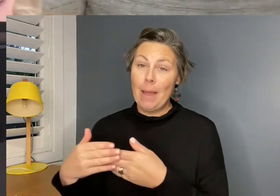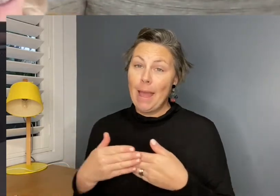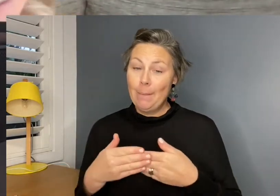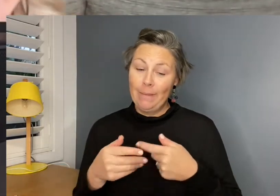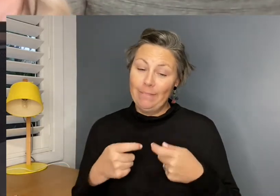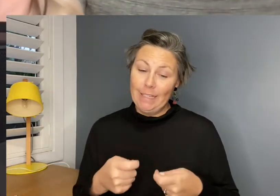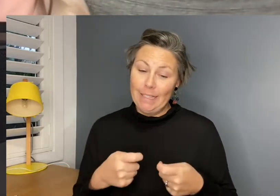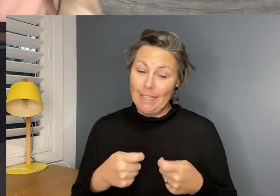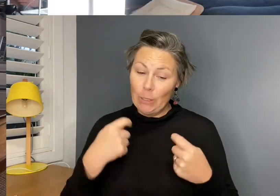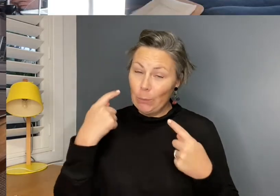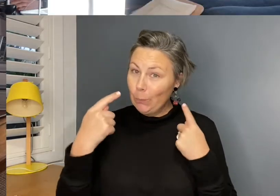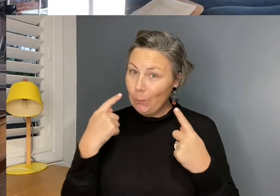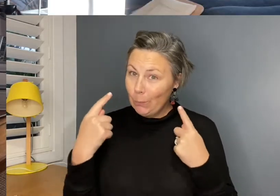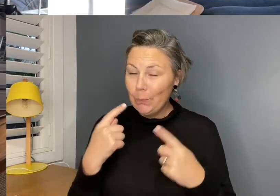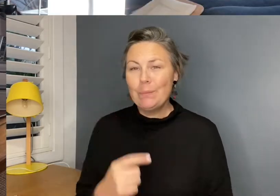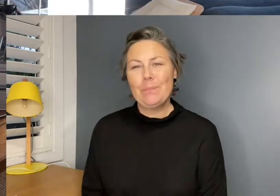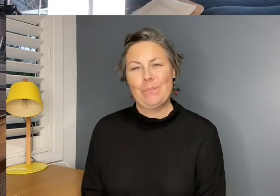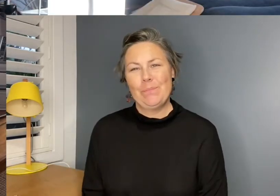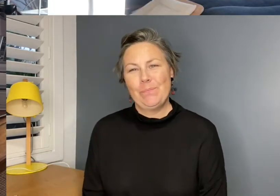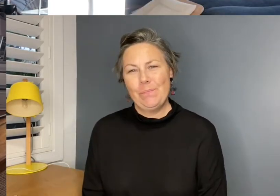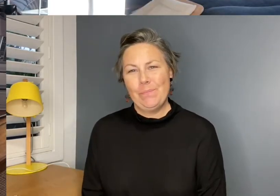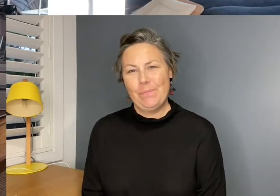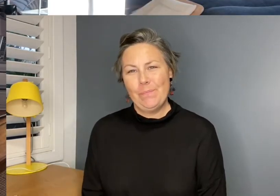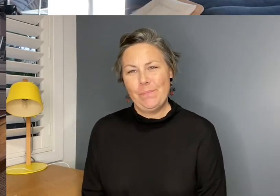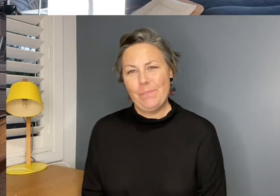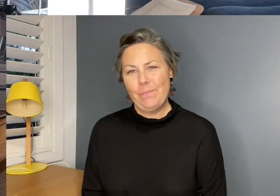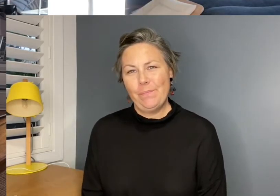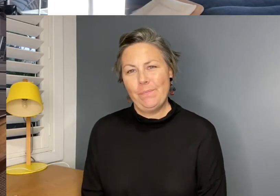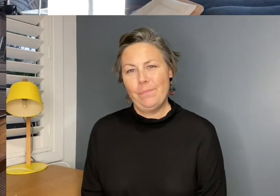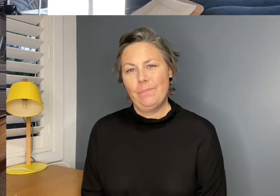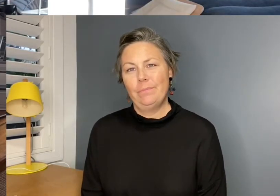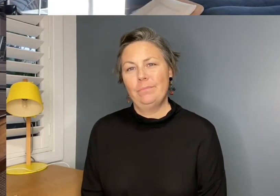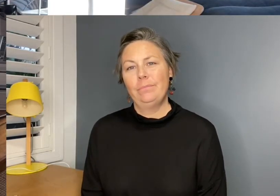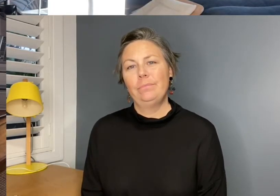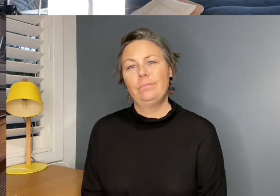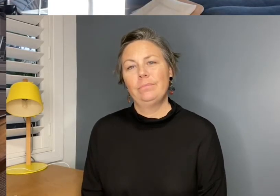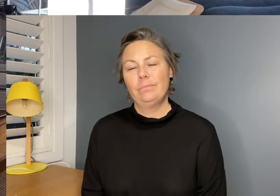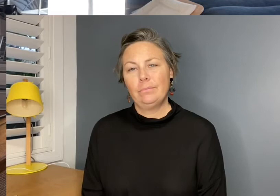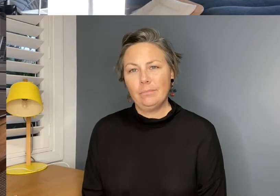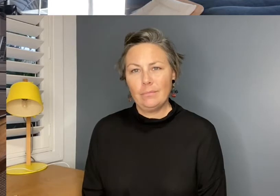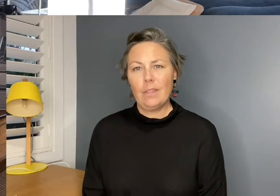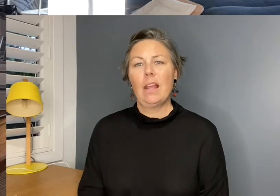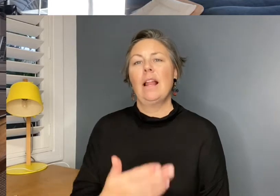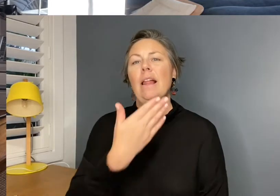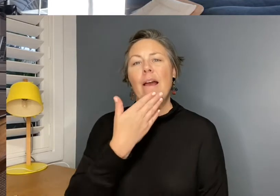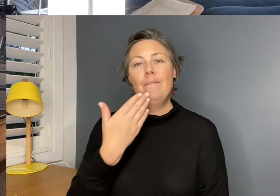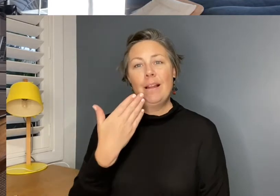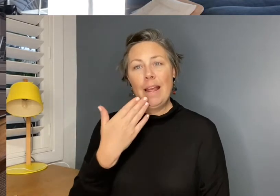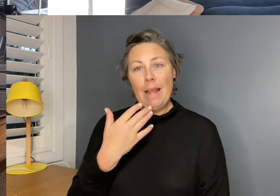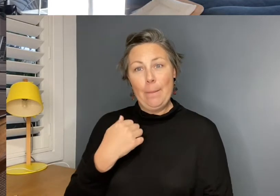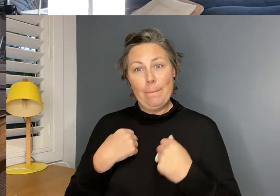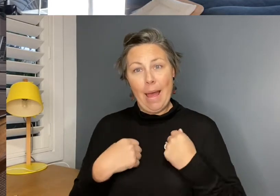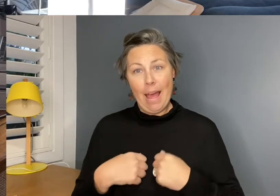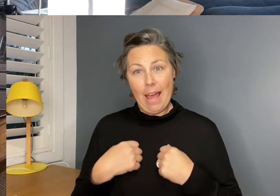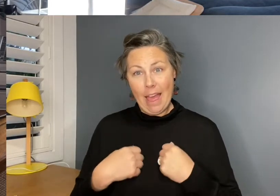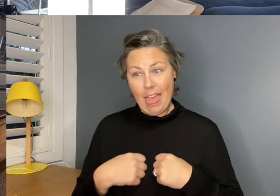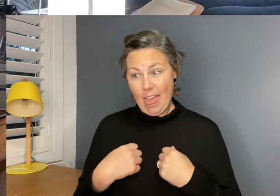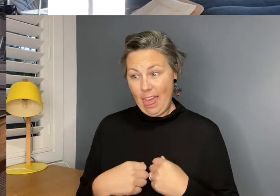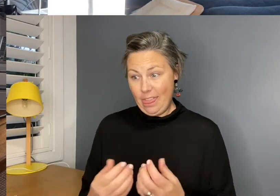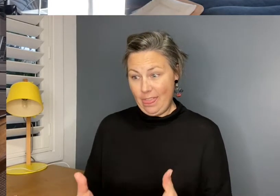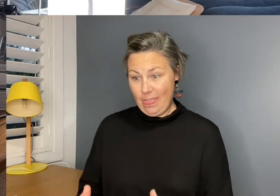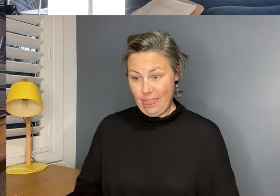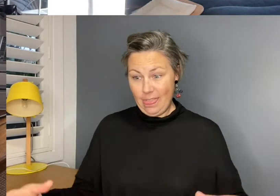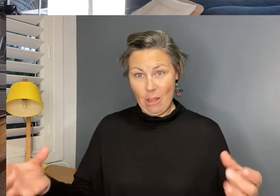Yeah. She had a beautiful warm bath run. She had all the little